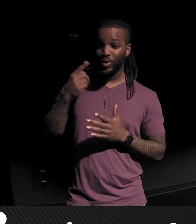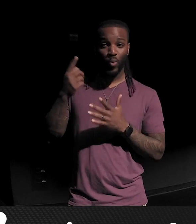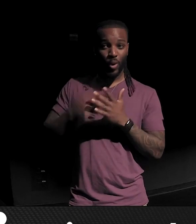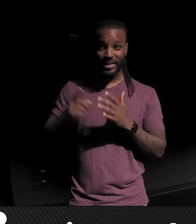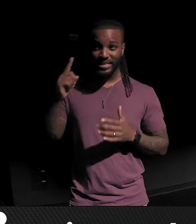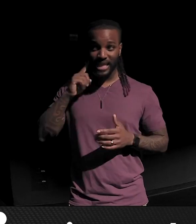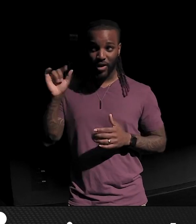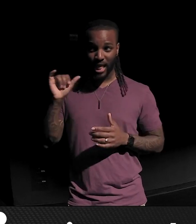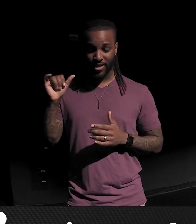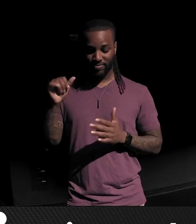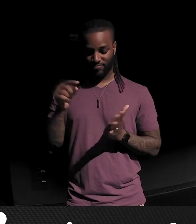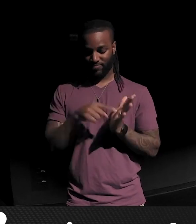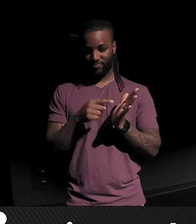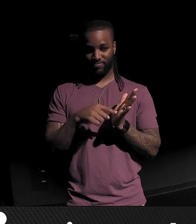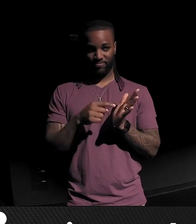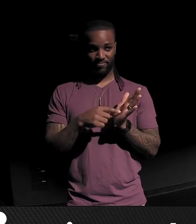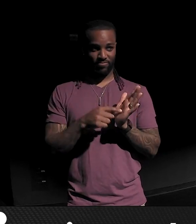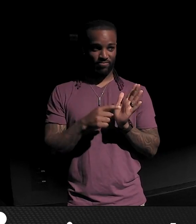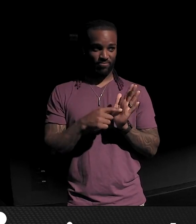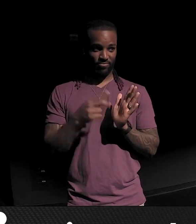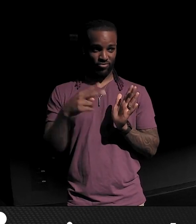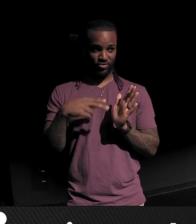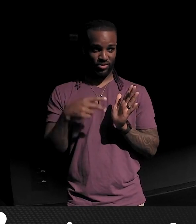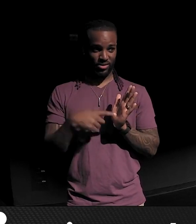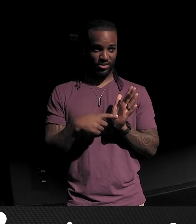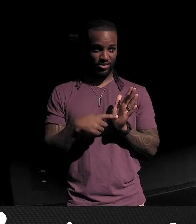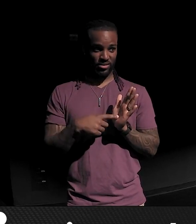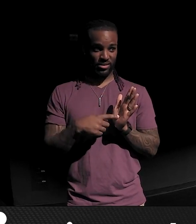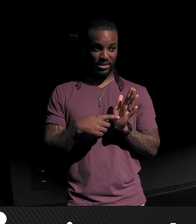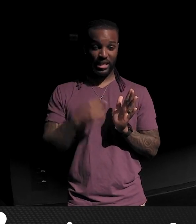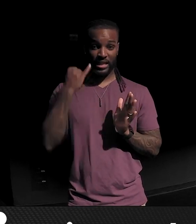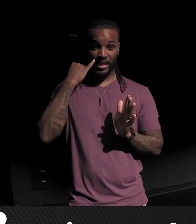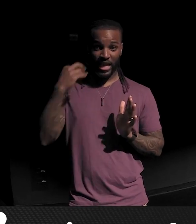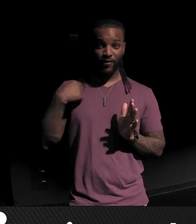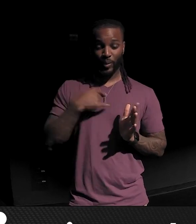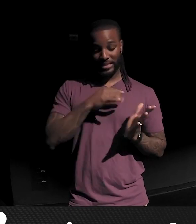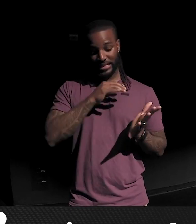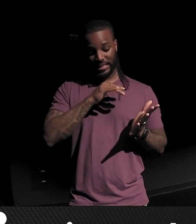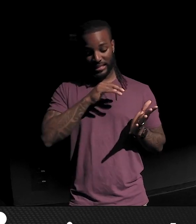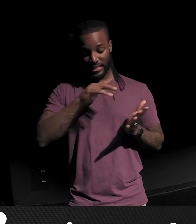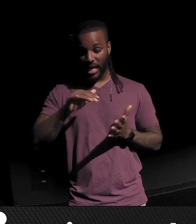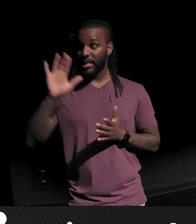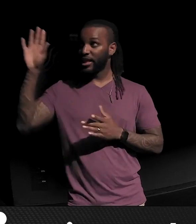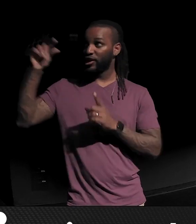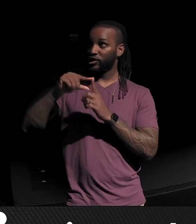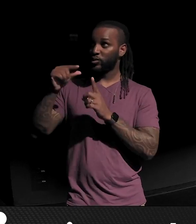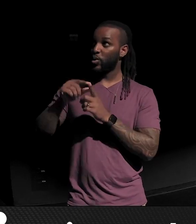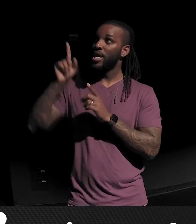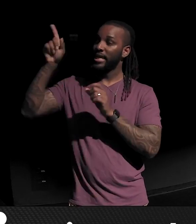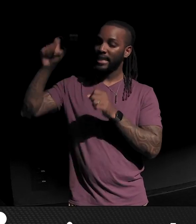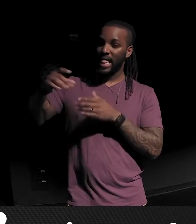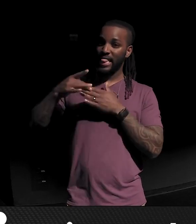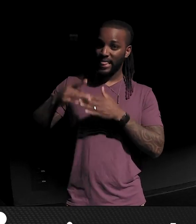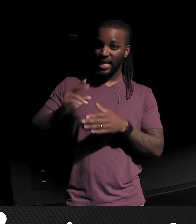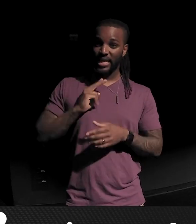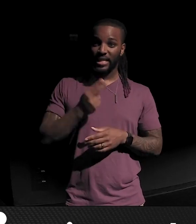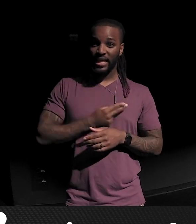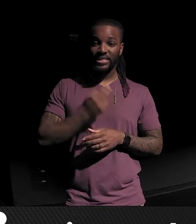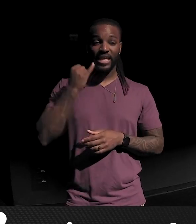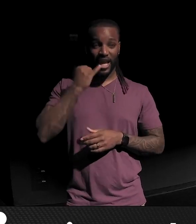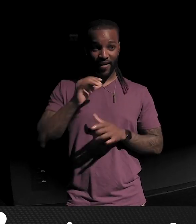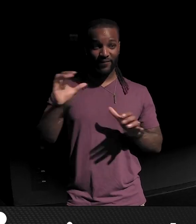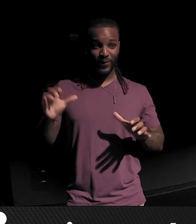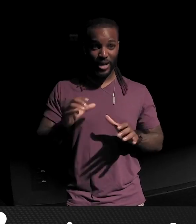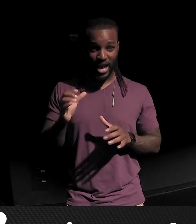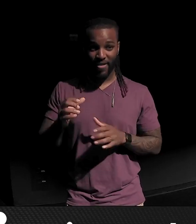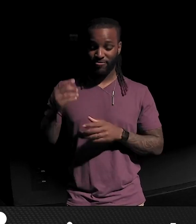sounds like. And if we can study his word, we can be led by him. And if we do, the fruit has generational